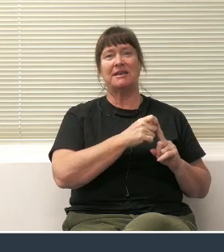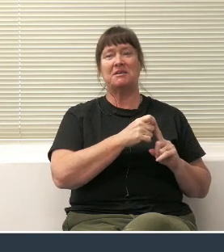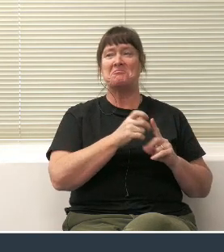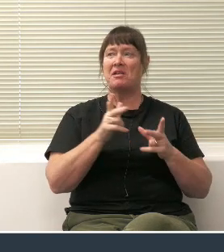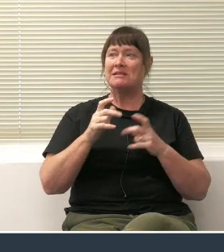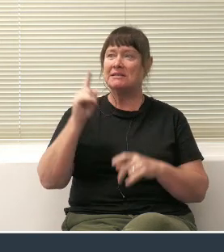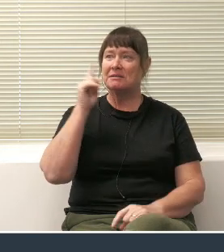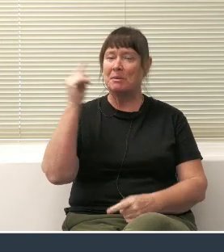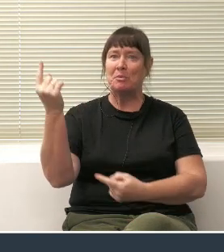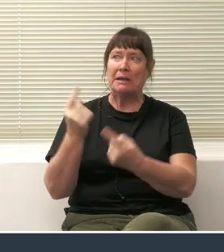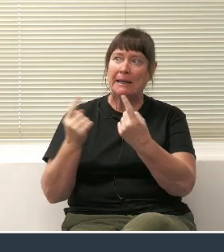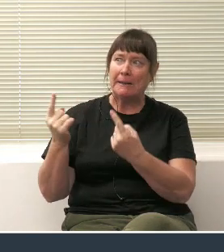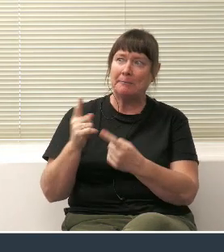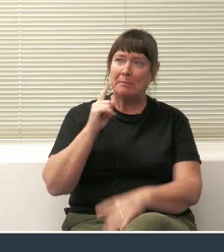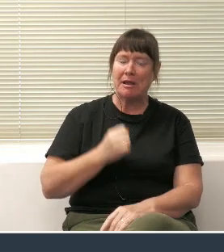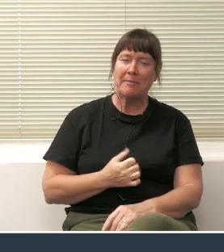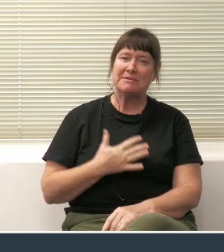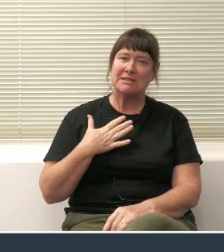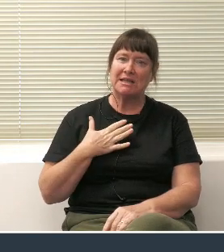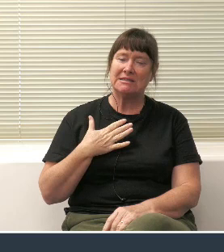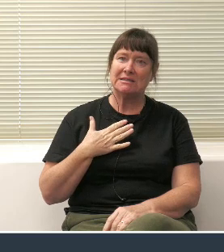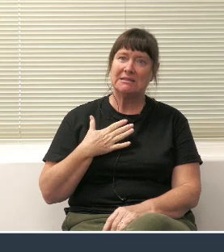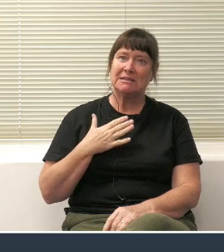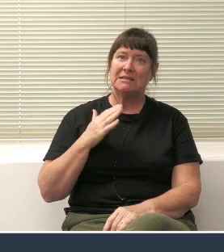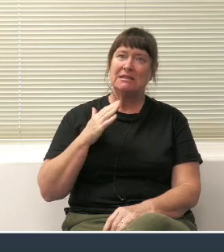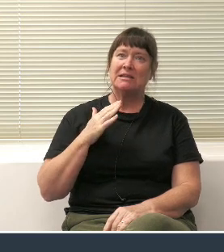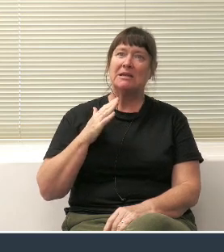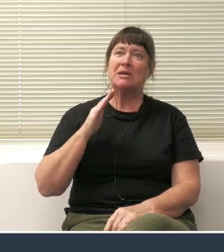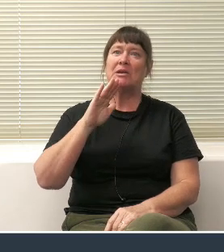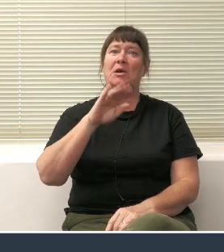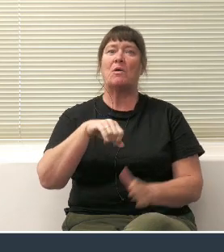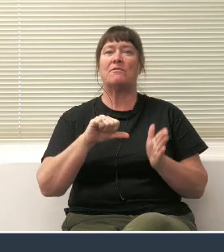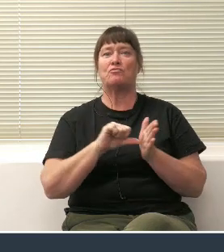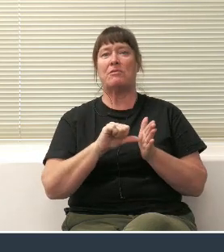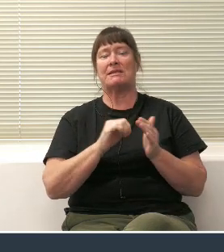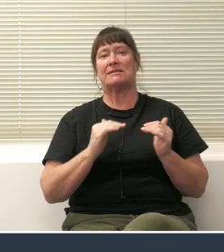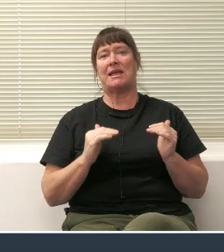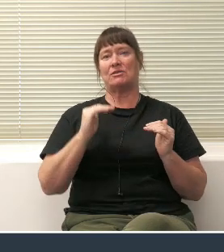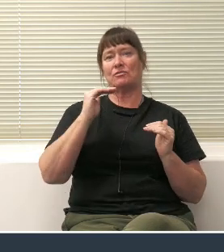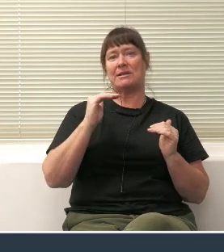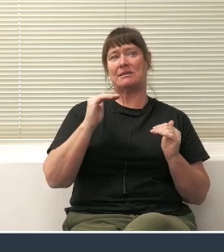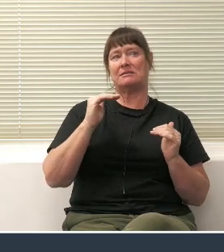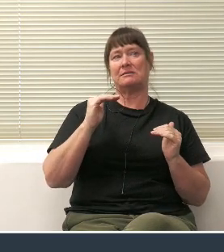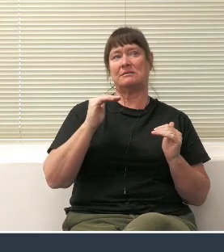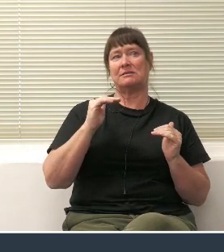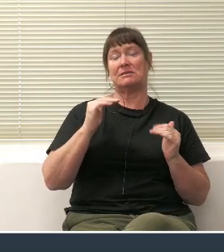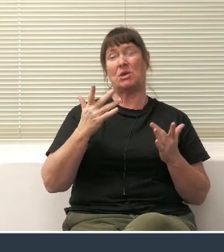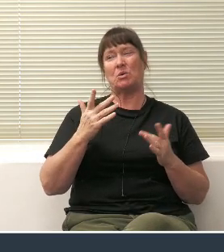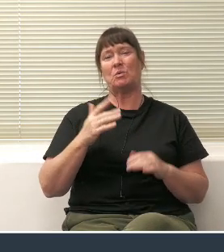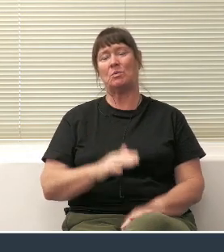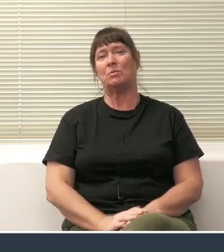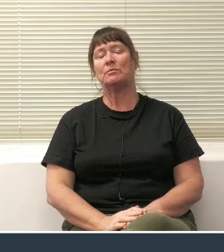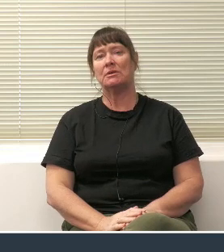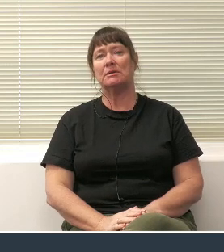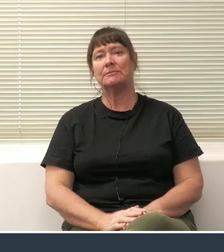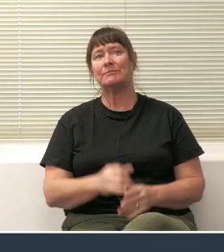and how upset people are about the rates increase. And I appreciate